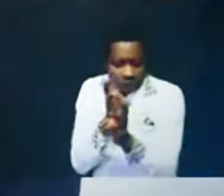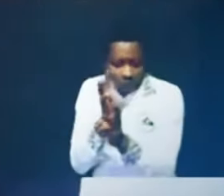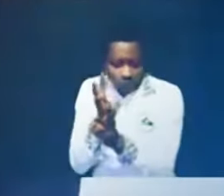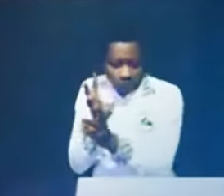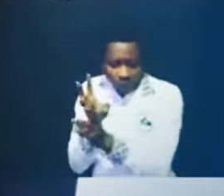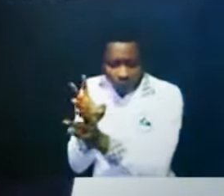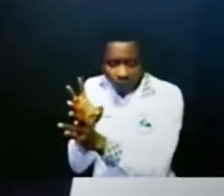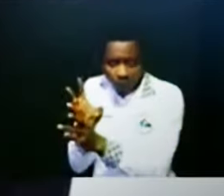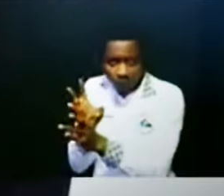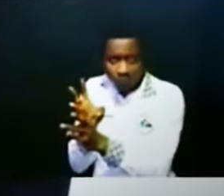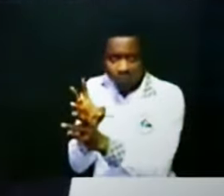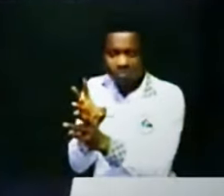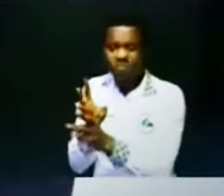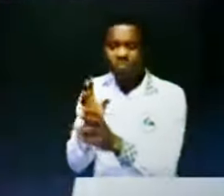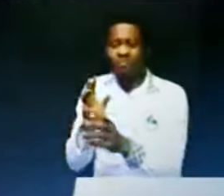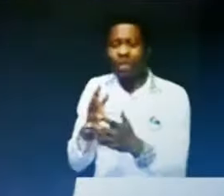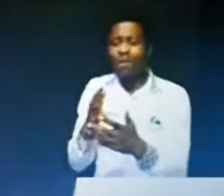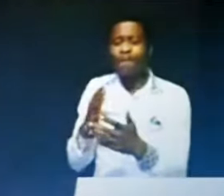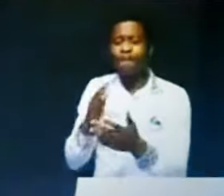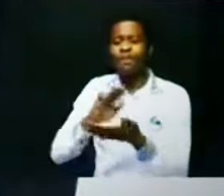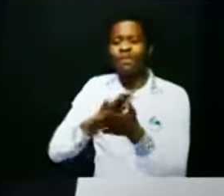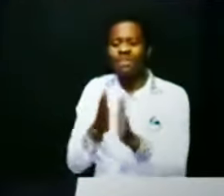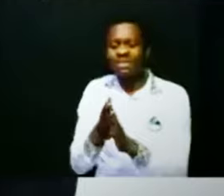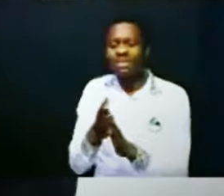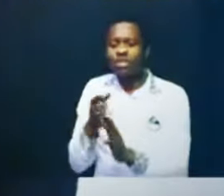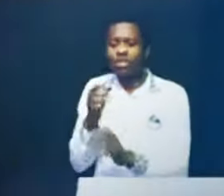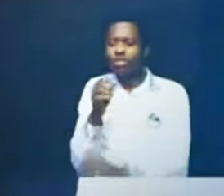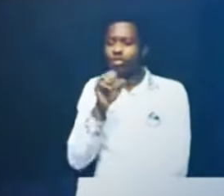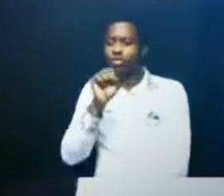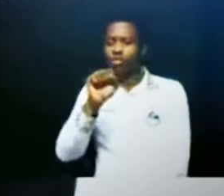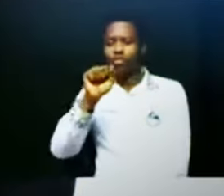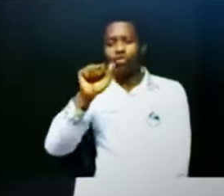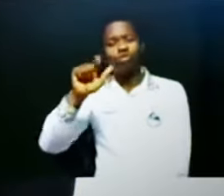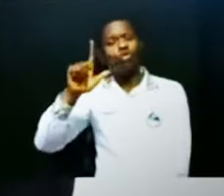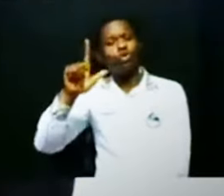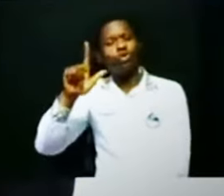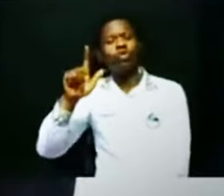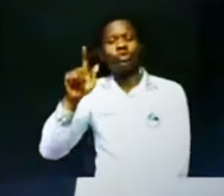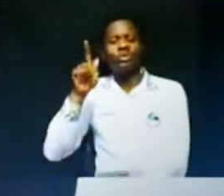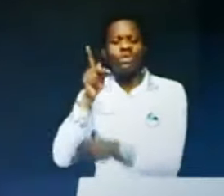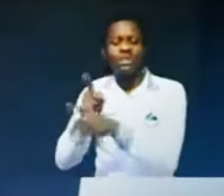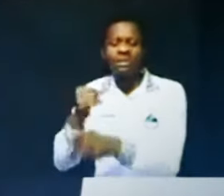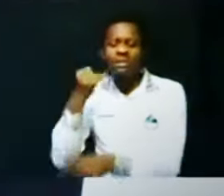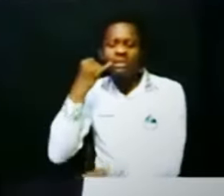Saul kept a jealous eye on David.